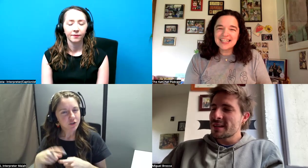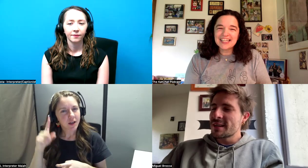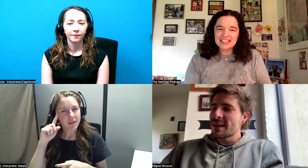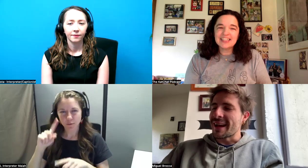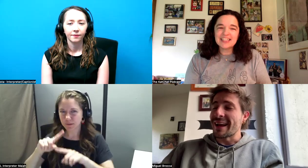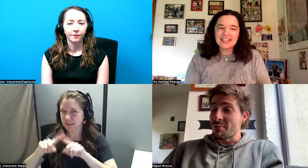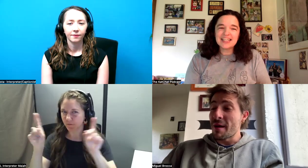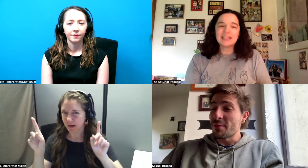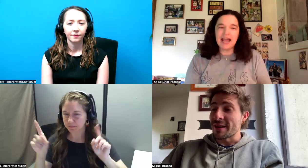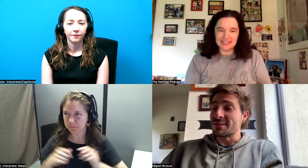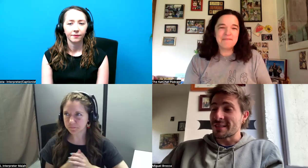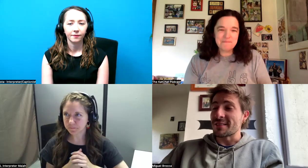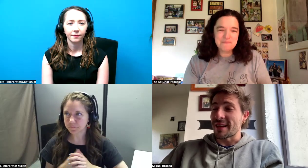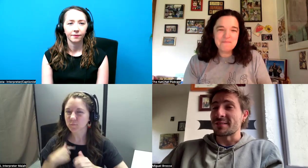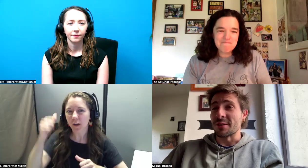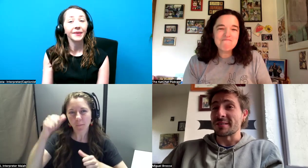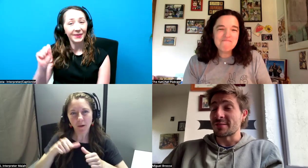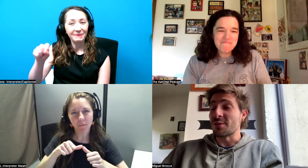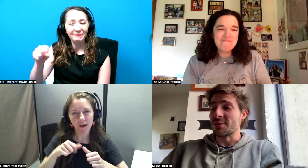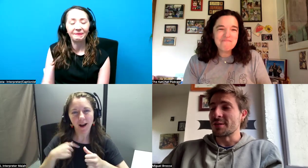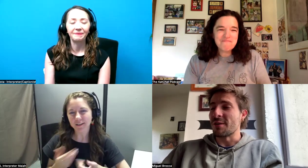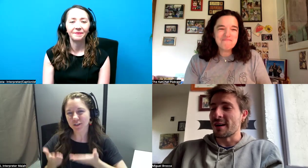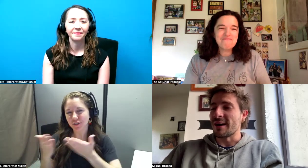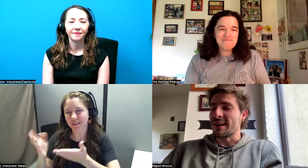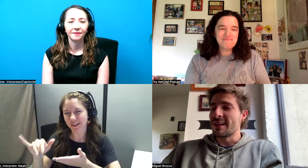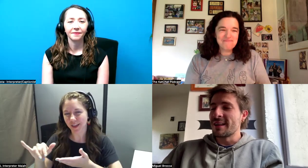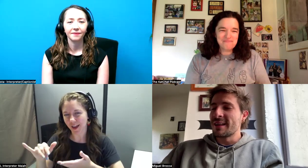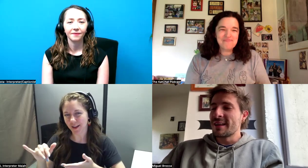different. And I remember I Yeah, suggested that to her because I told her,